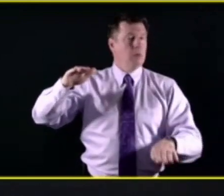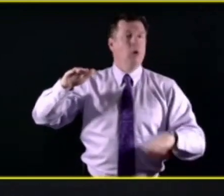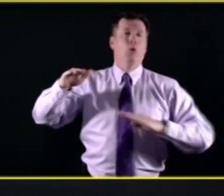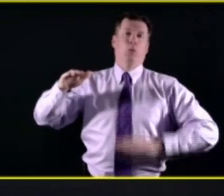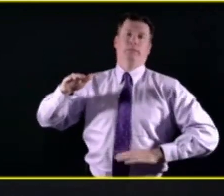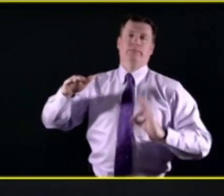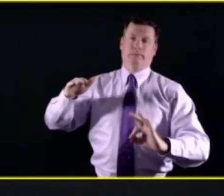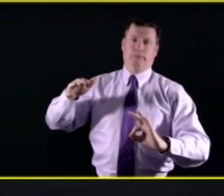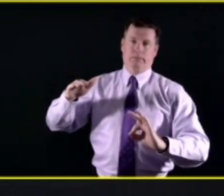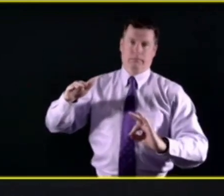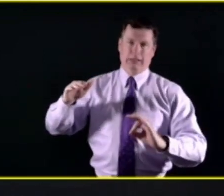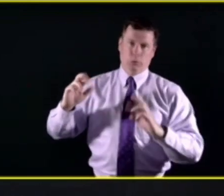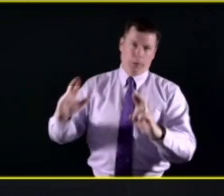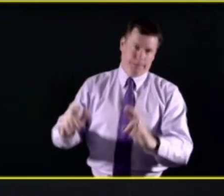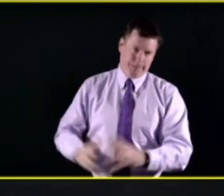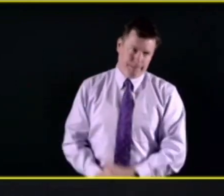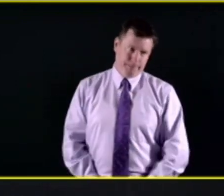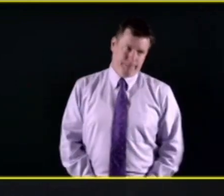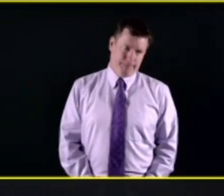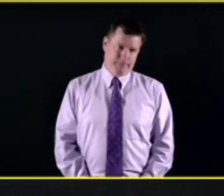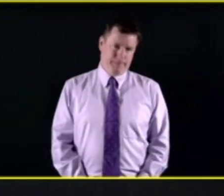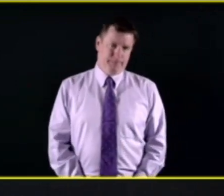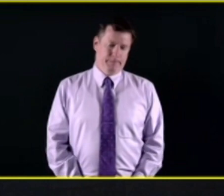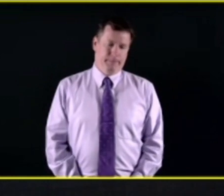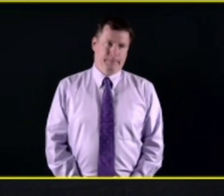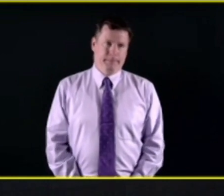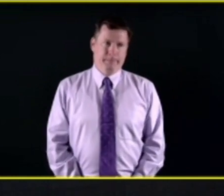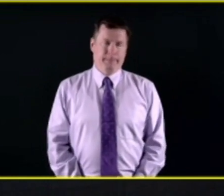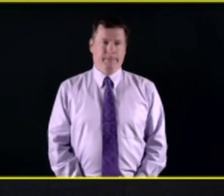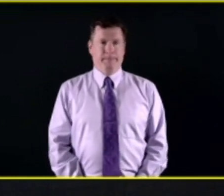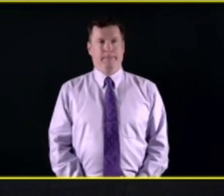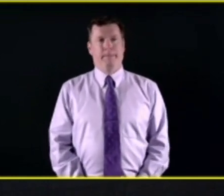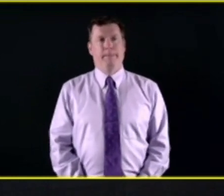Thanks, Tanner. And Jeremy Boole at the City Newspaper.